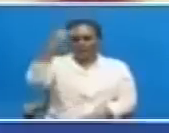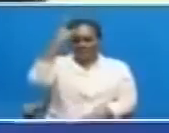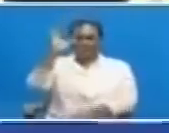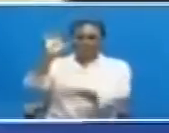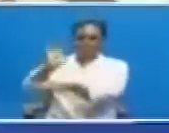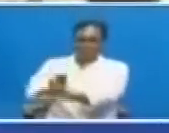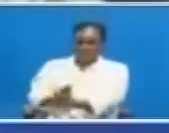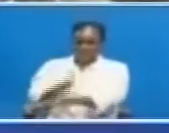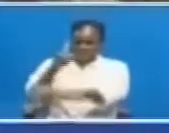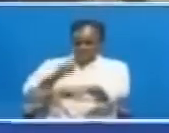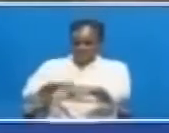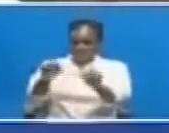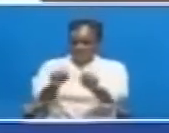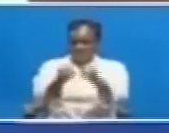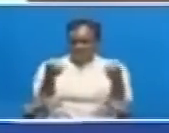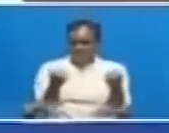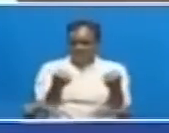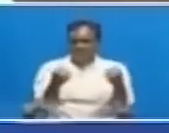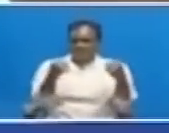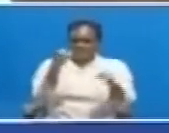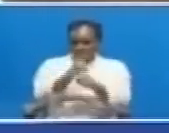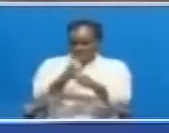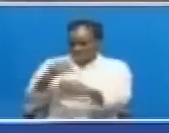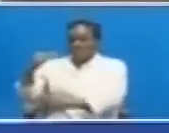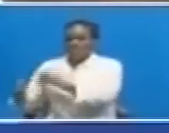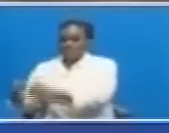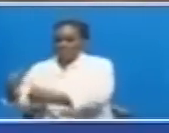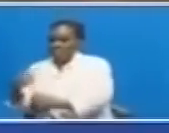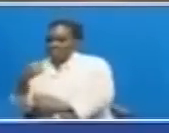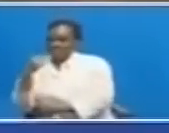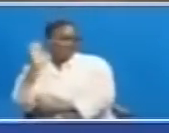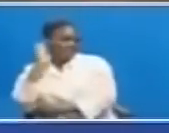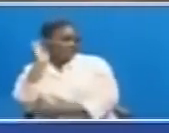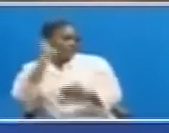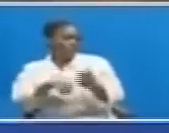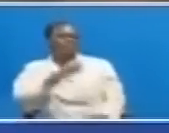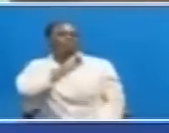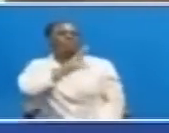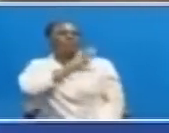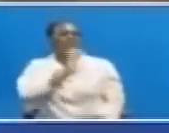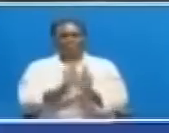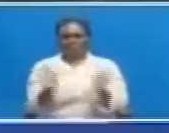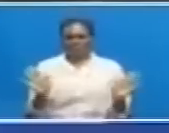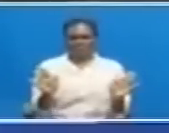church when the incident occurred. Those working in the neighborhood only heard screams.